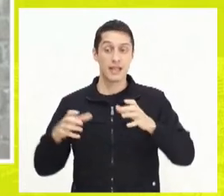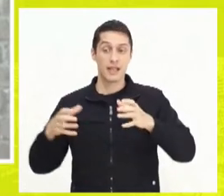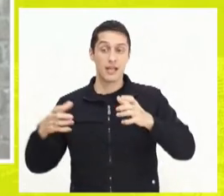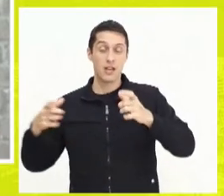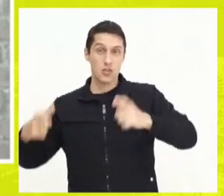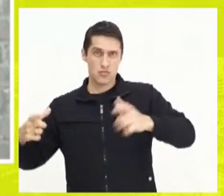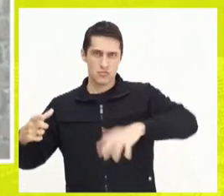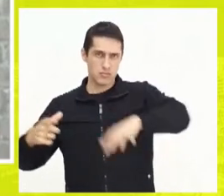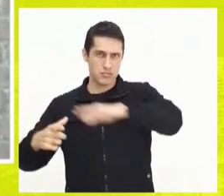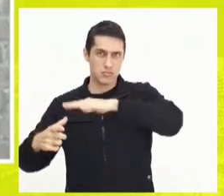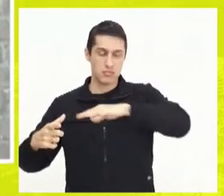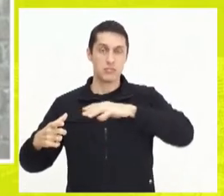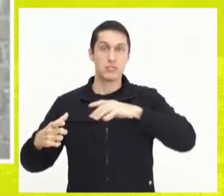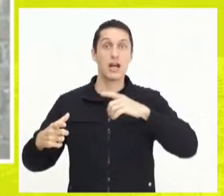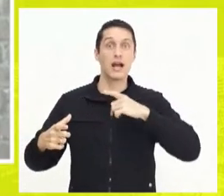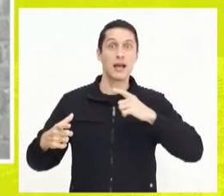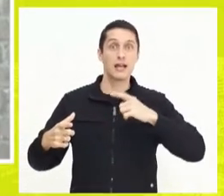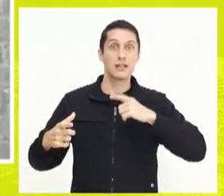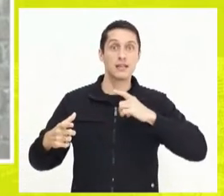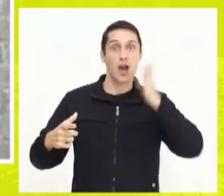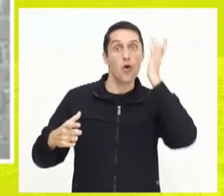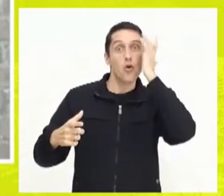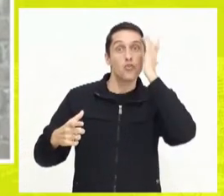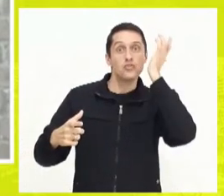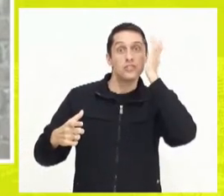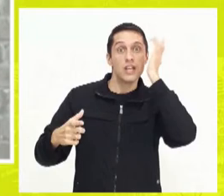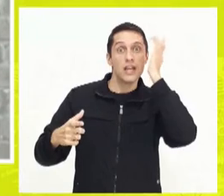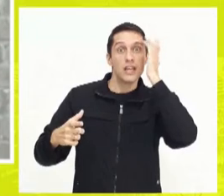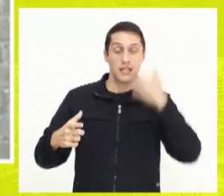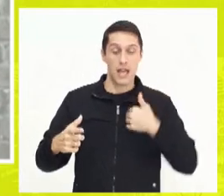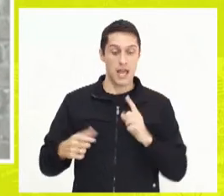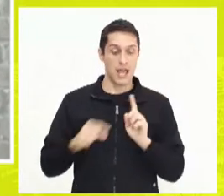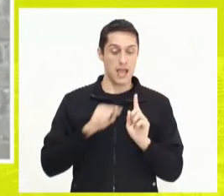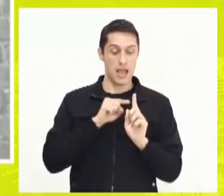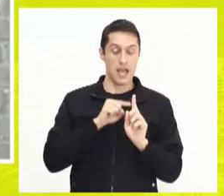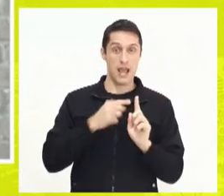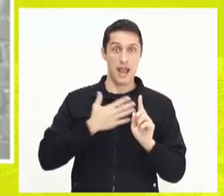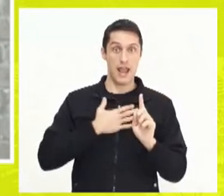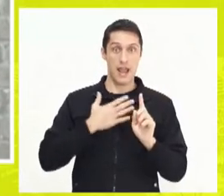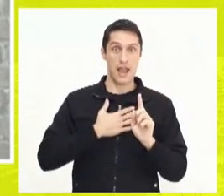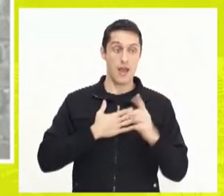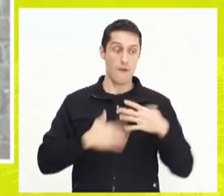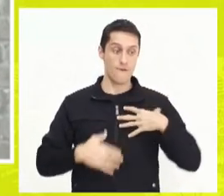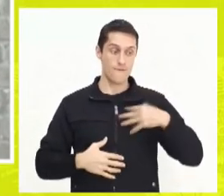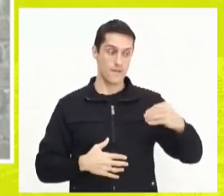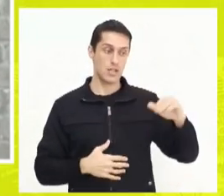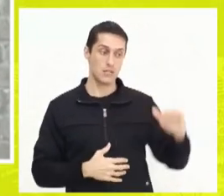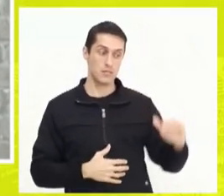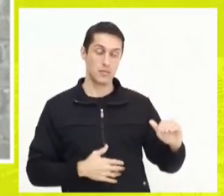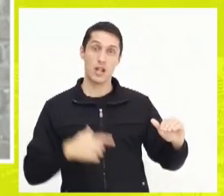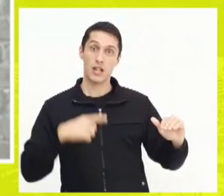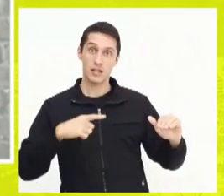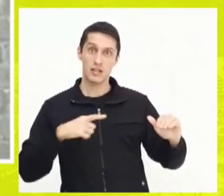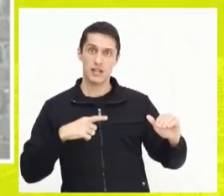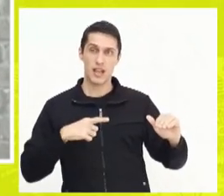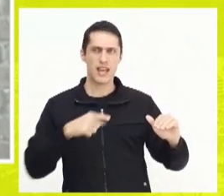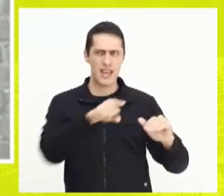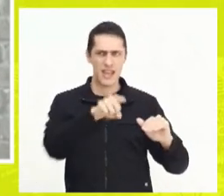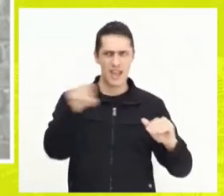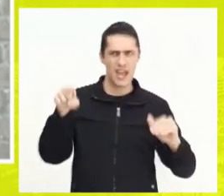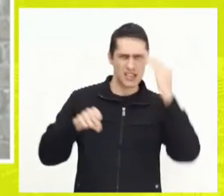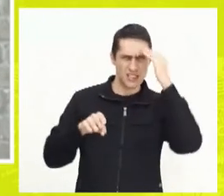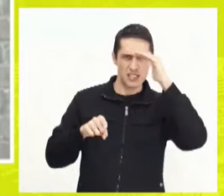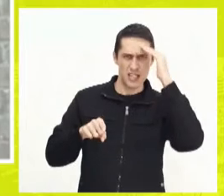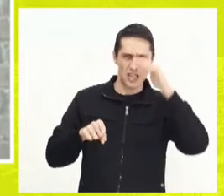to the impact there is to to be a journalist with a small kid it's very challenging and and